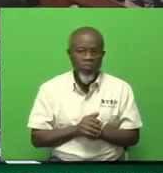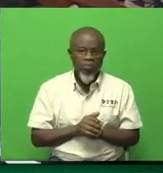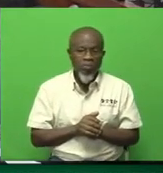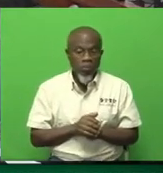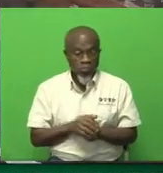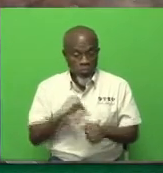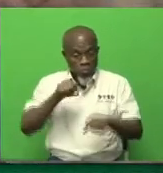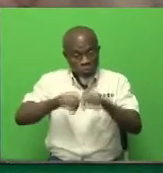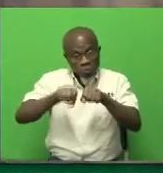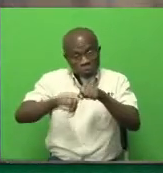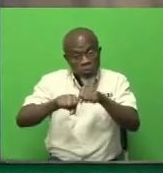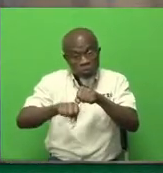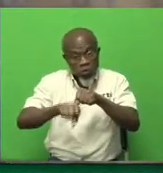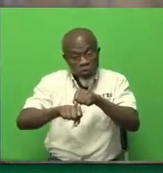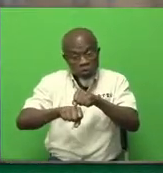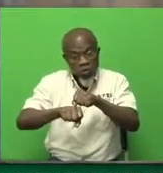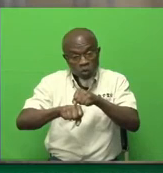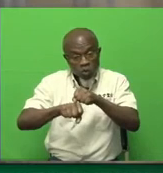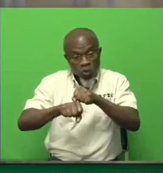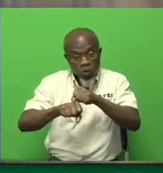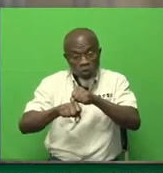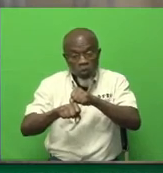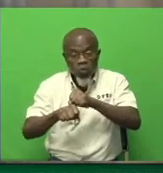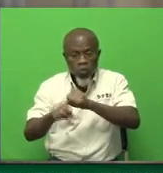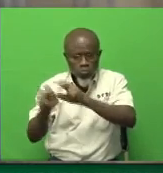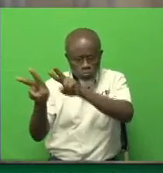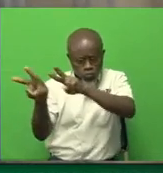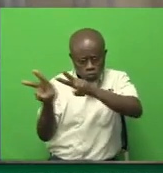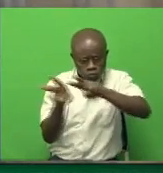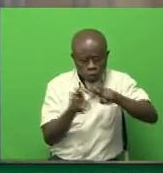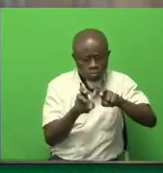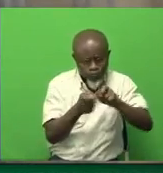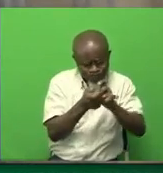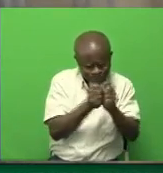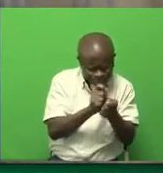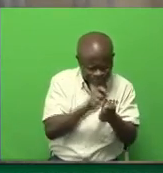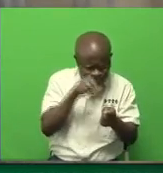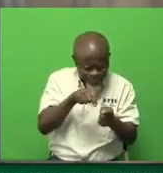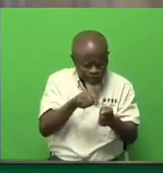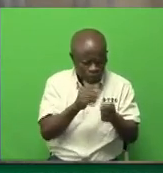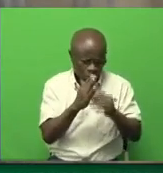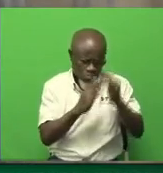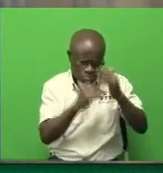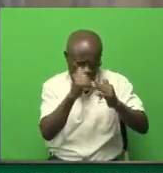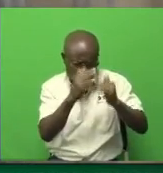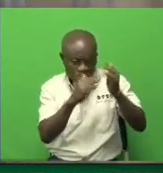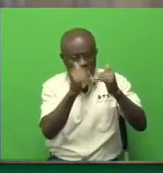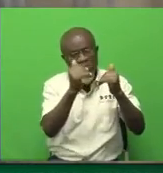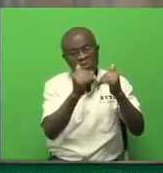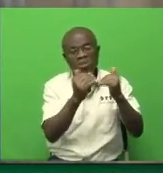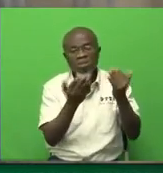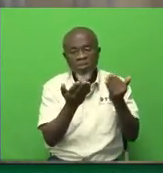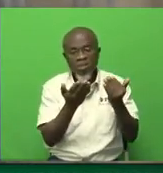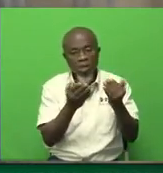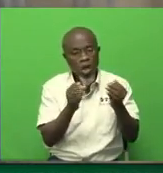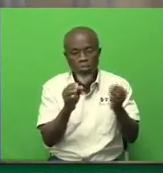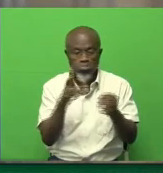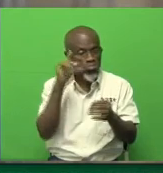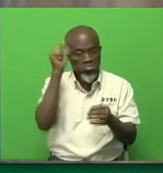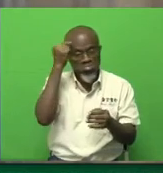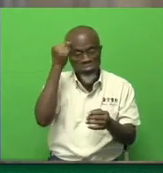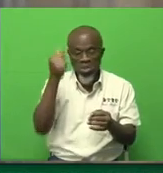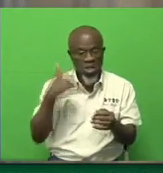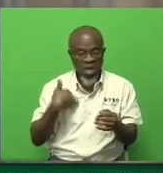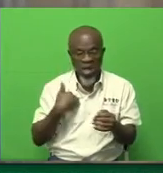so procurement on the institutional building and I said this government has no interest in building